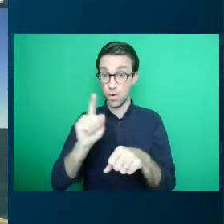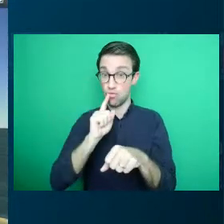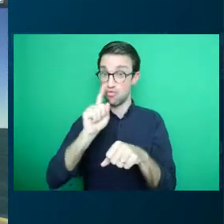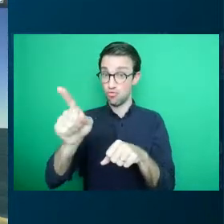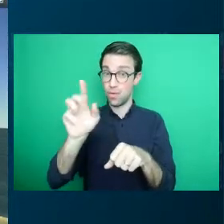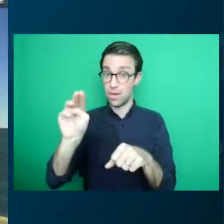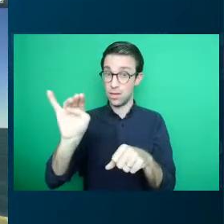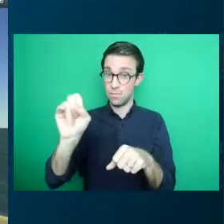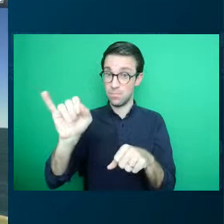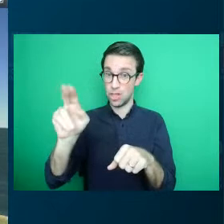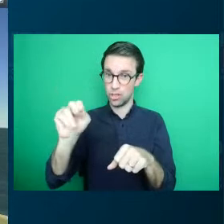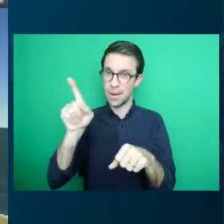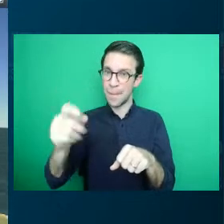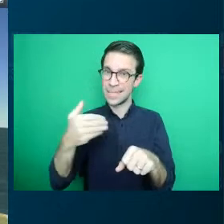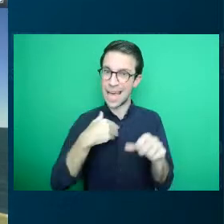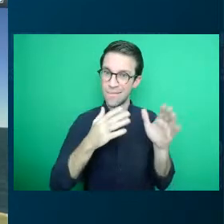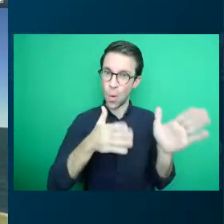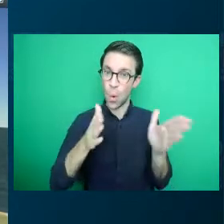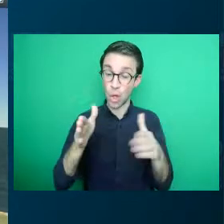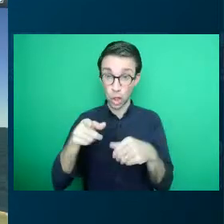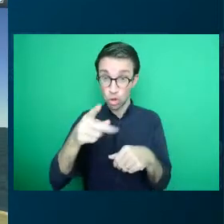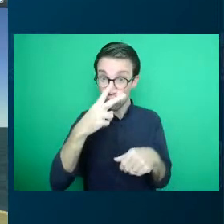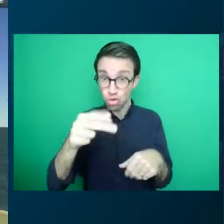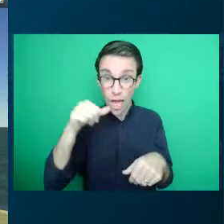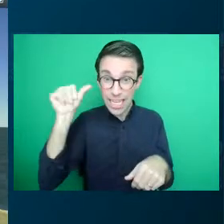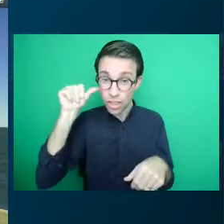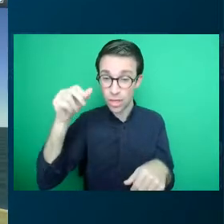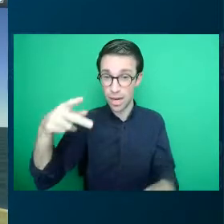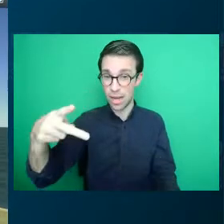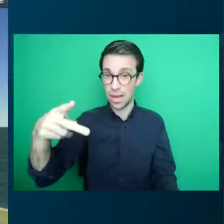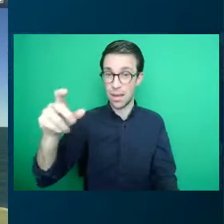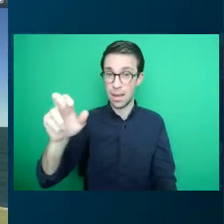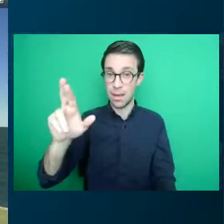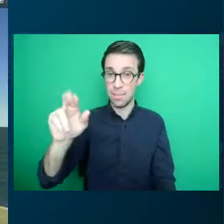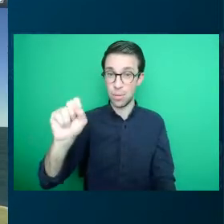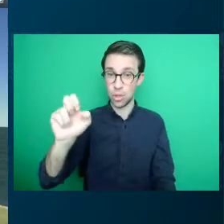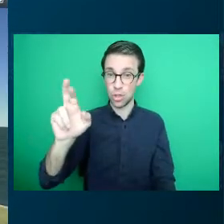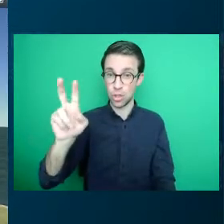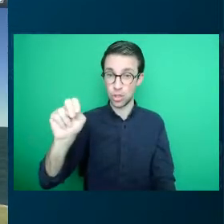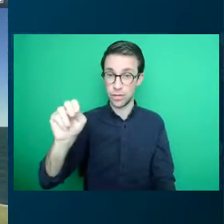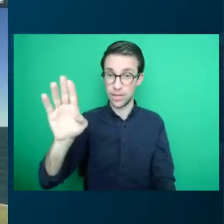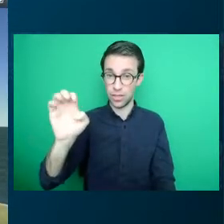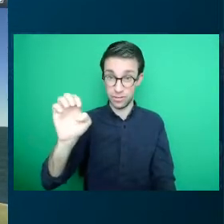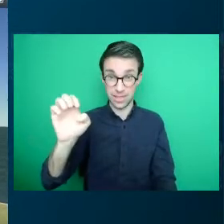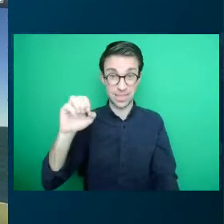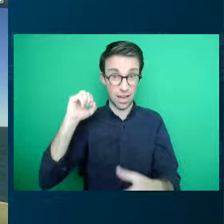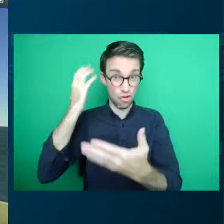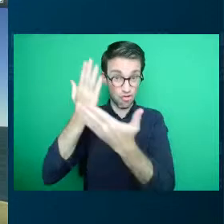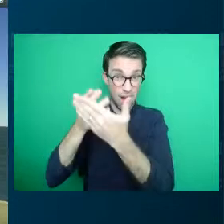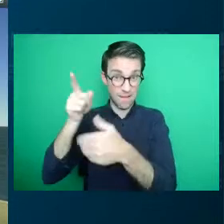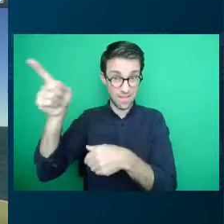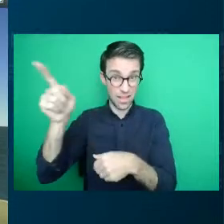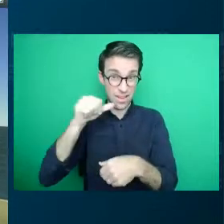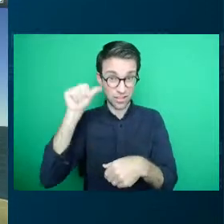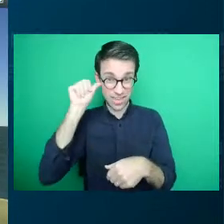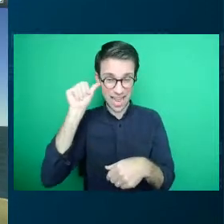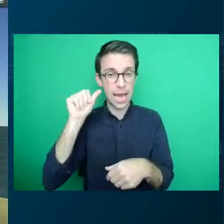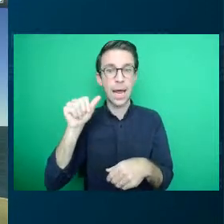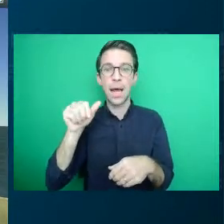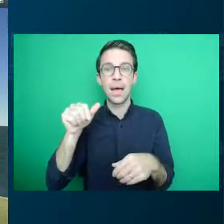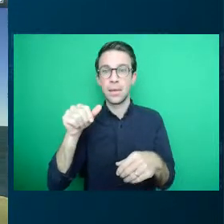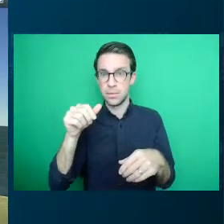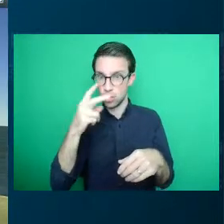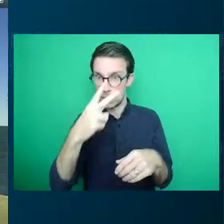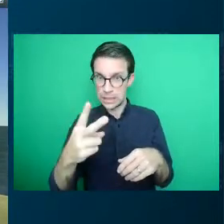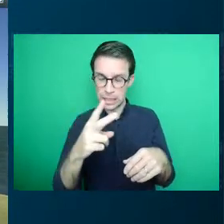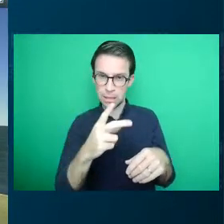anybody saw the landing of Perseverance, the rover, yesterday, think of all the different things that they were saying in mission control, doing this step. So